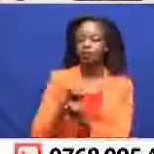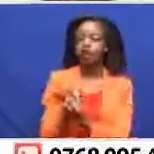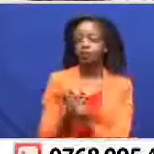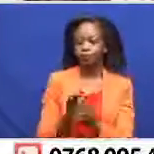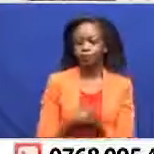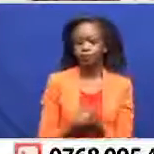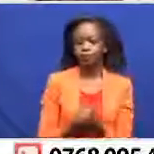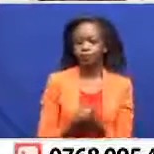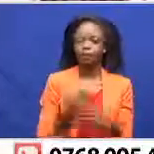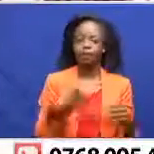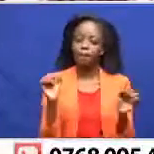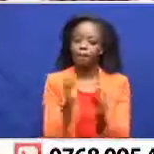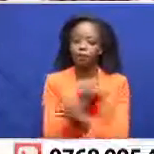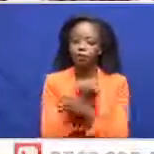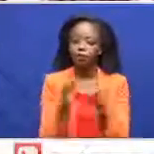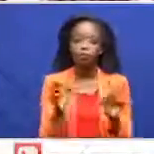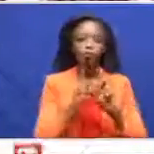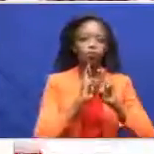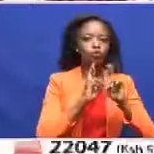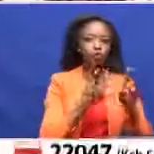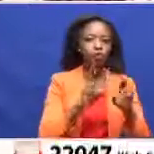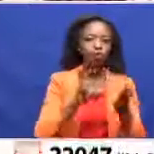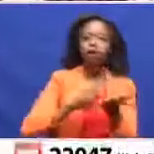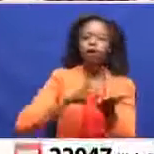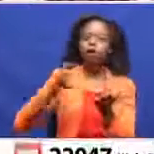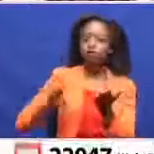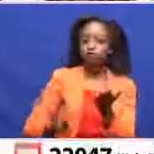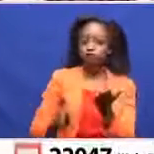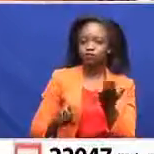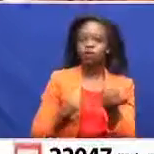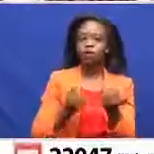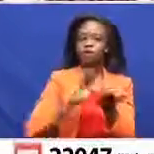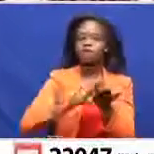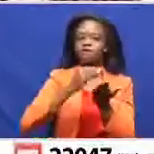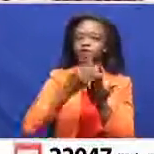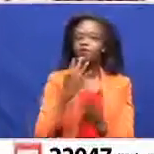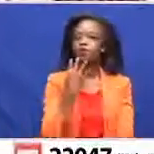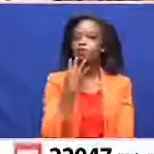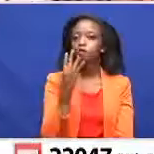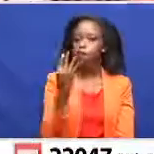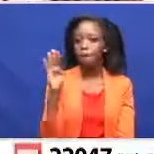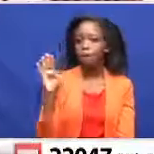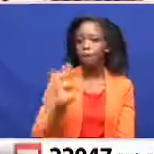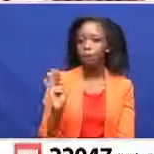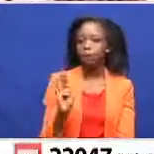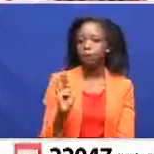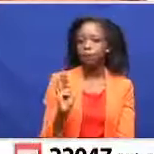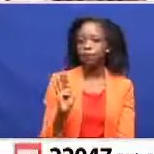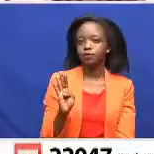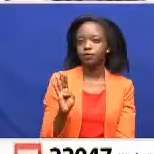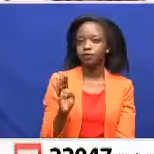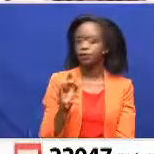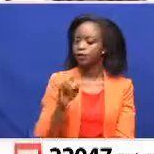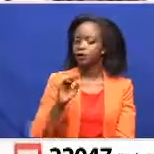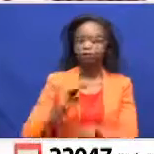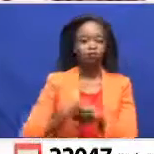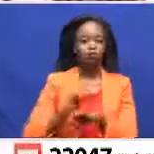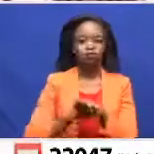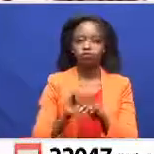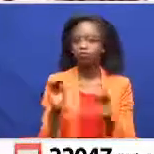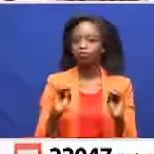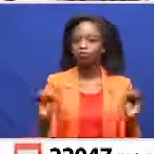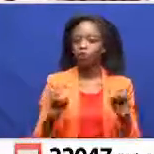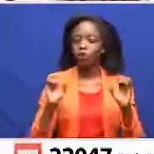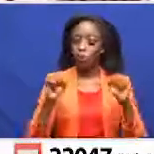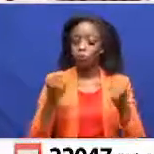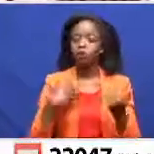"We cannot respond to withdrawal of funds of 400 billion by going to the streets. That's not good. We shall